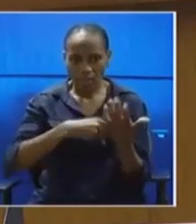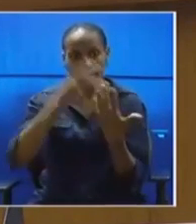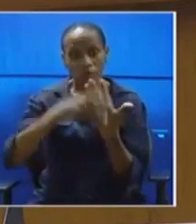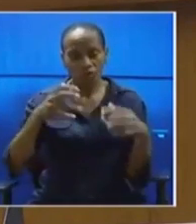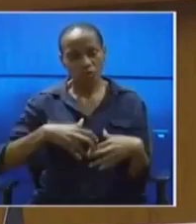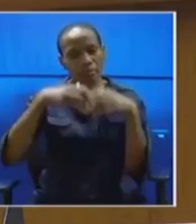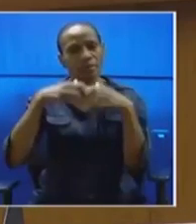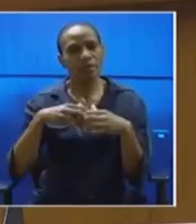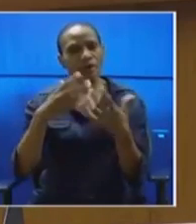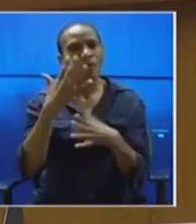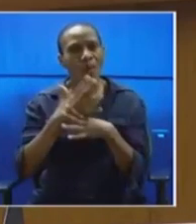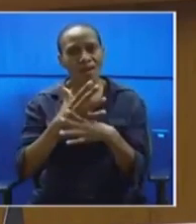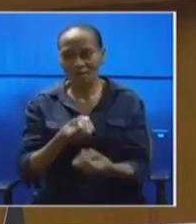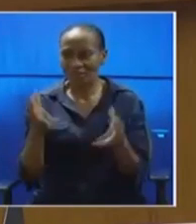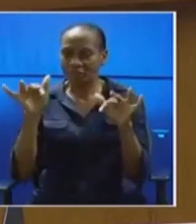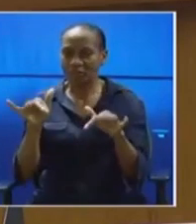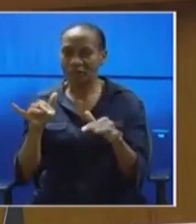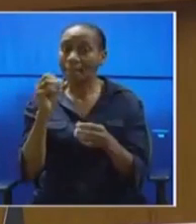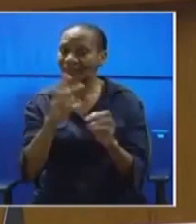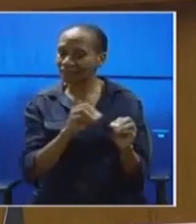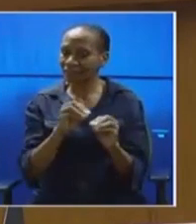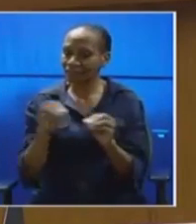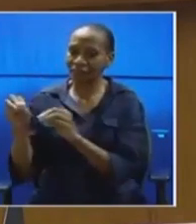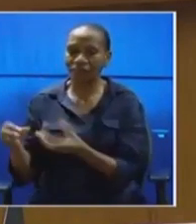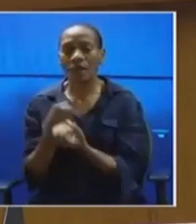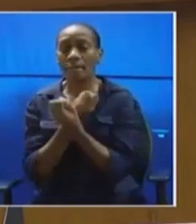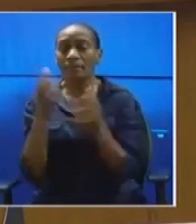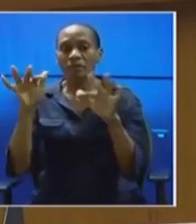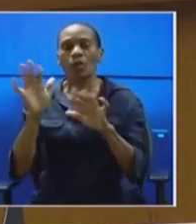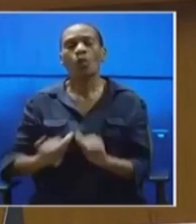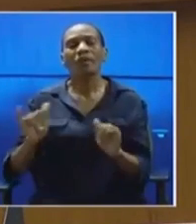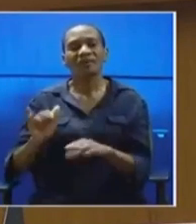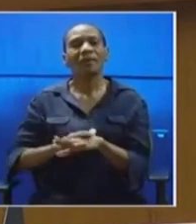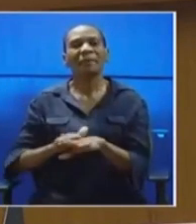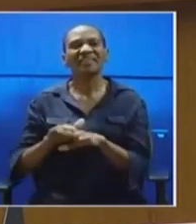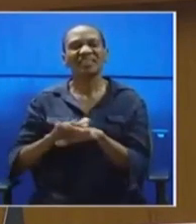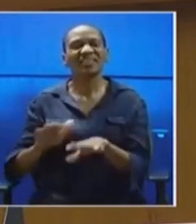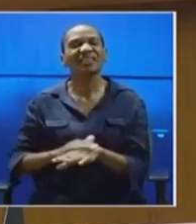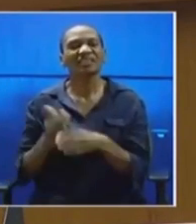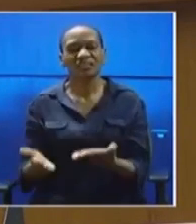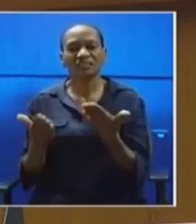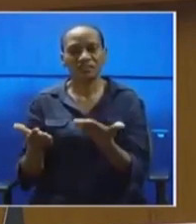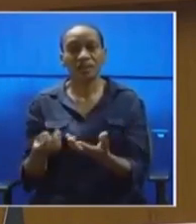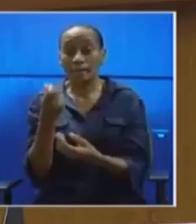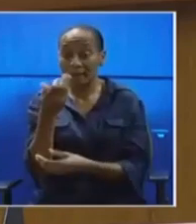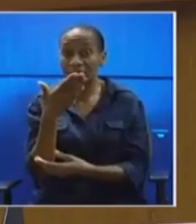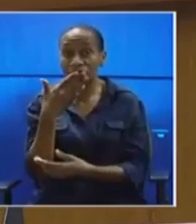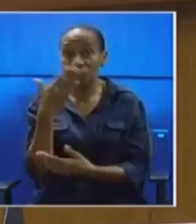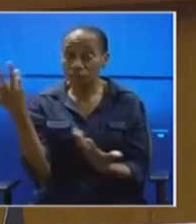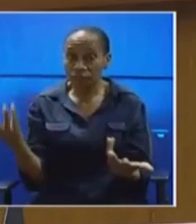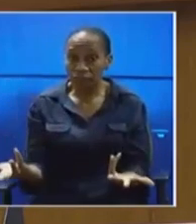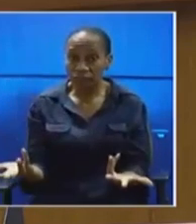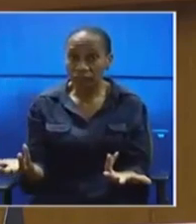been stolen. Many do not receive basic services because money dedicated to service delivery has been